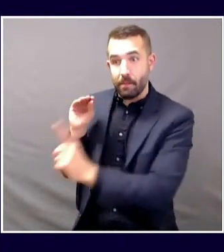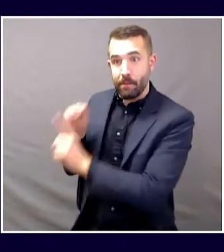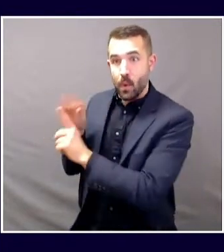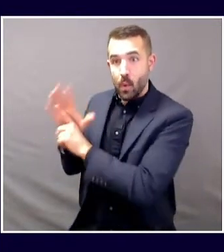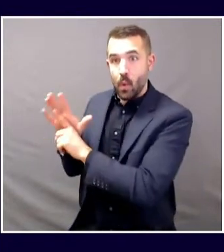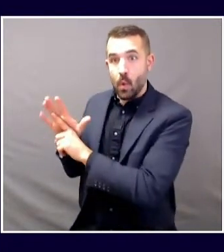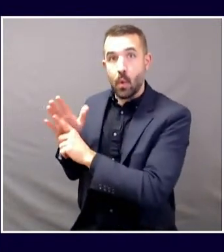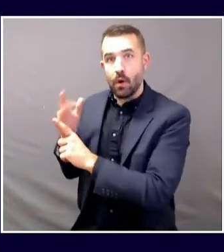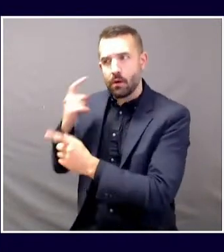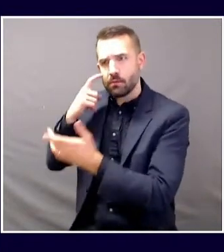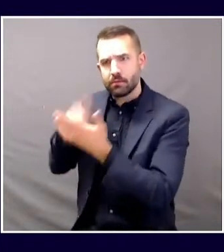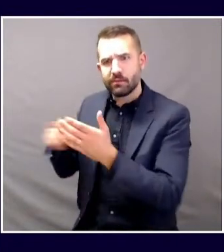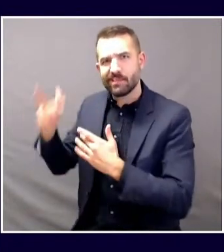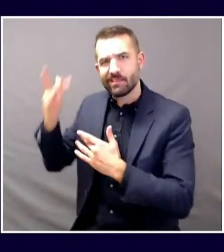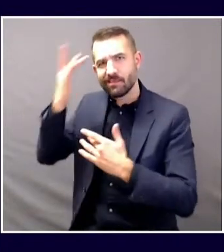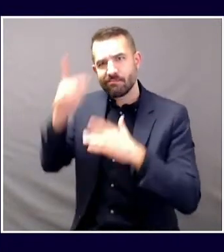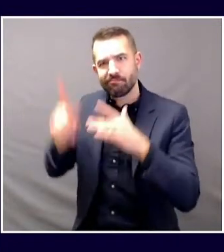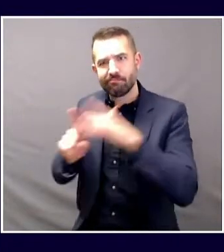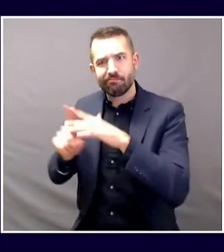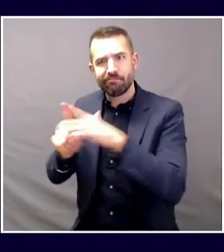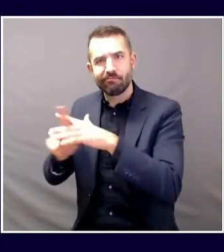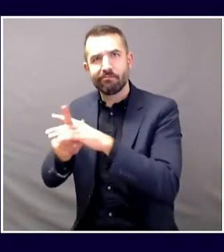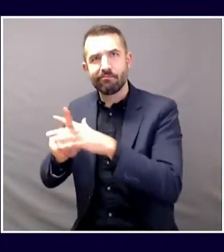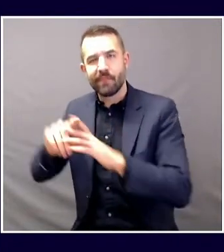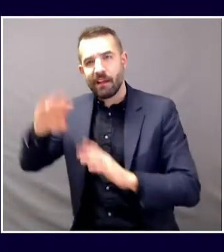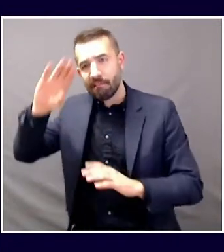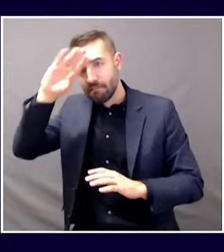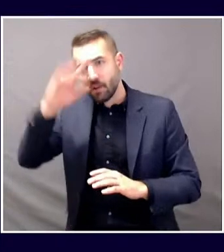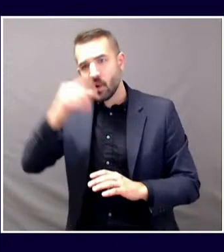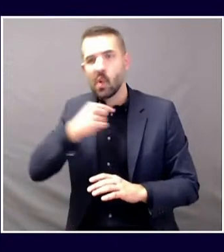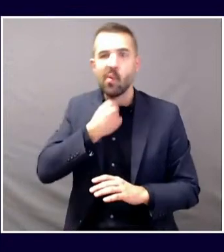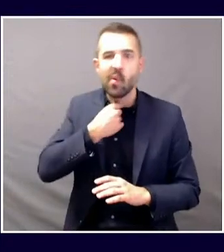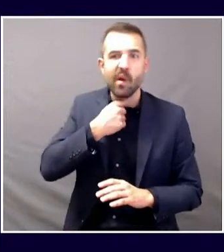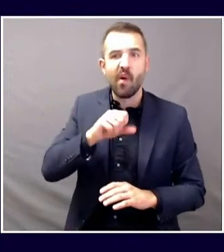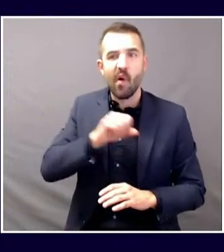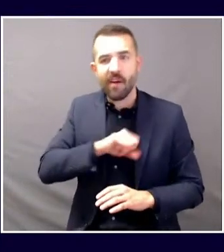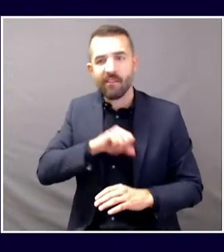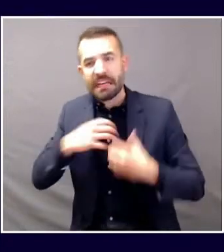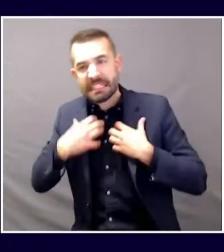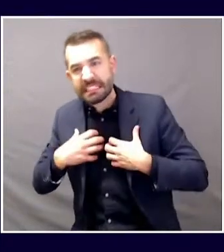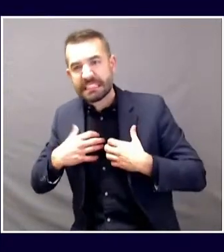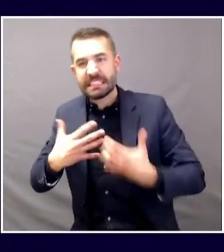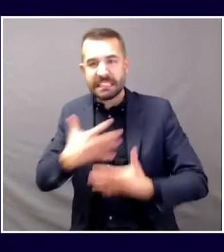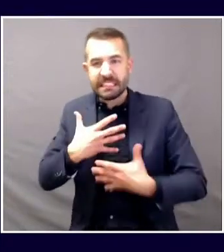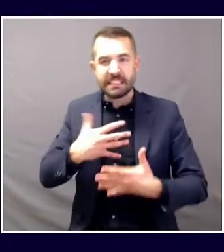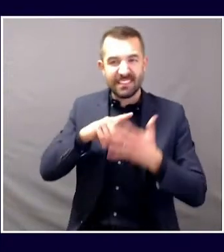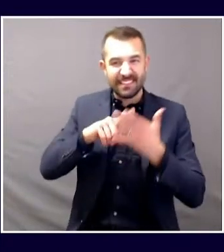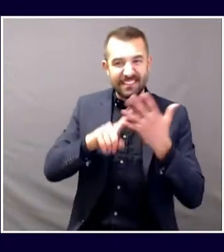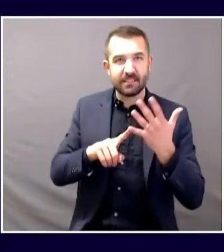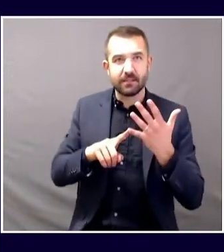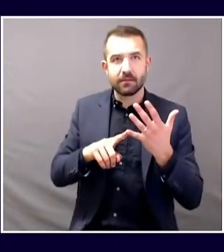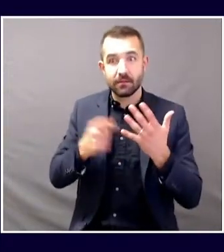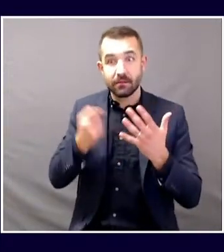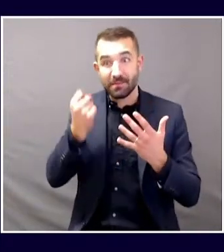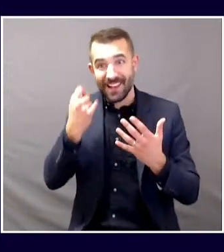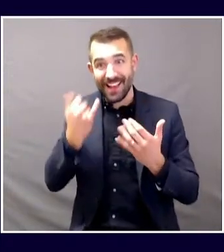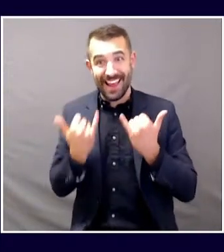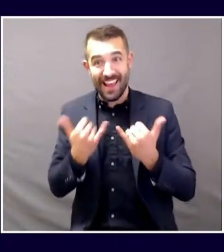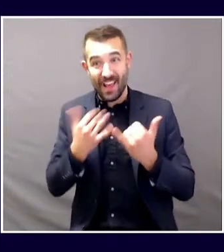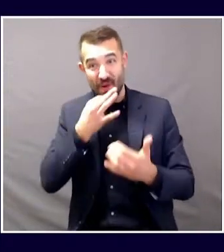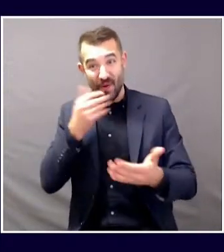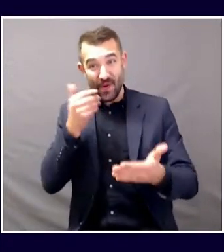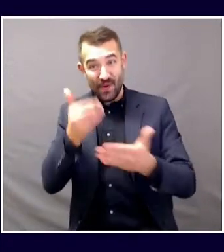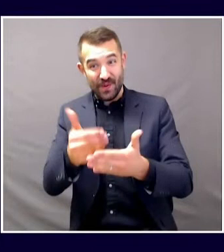associated with it. But as I talked about on Wednesday, as we go into colder months and other things like the common cold are